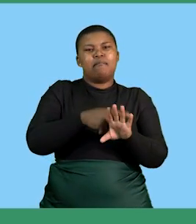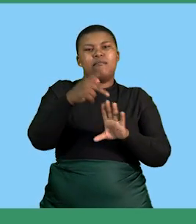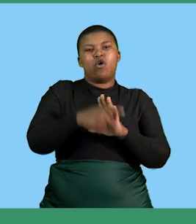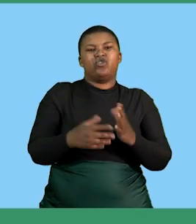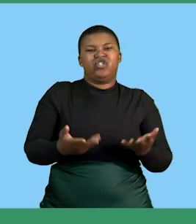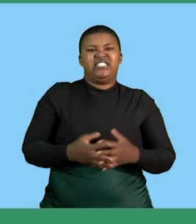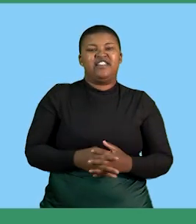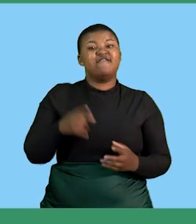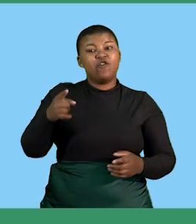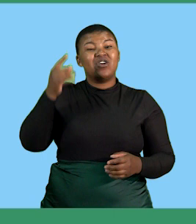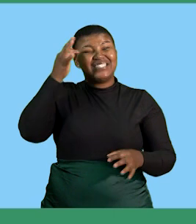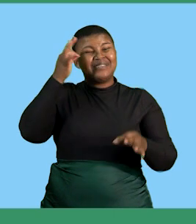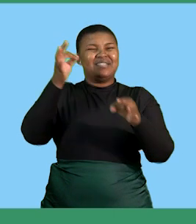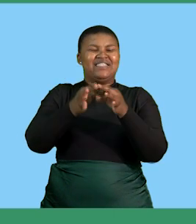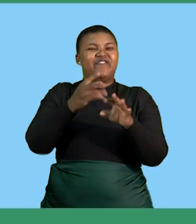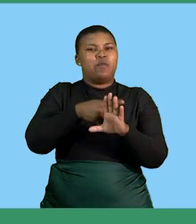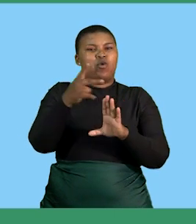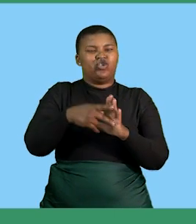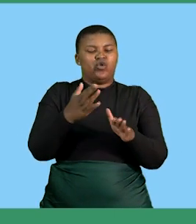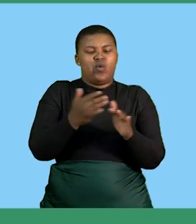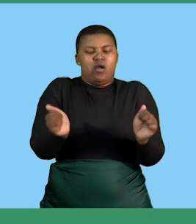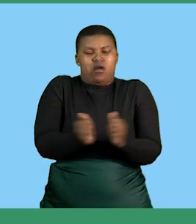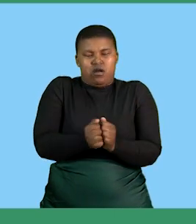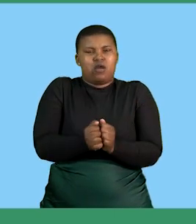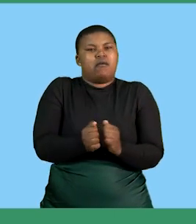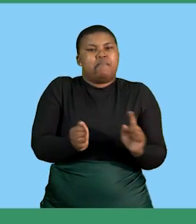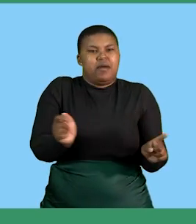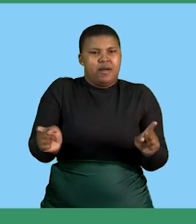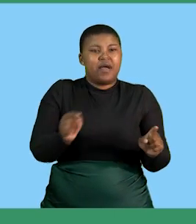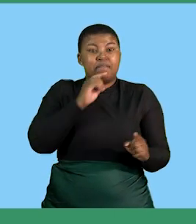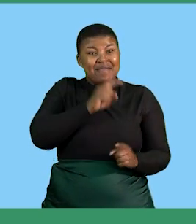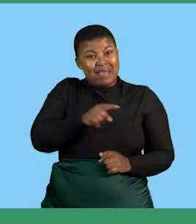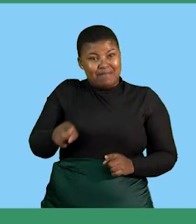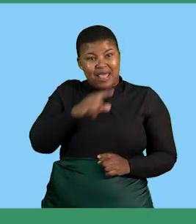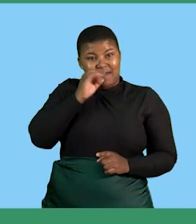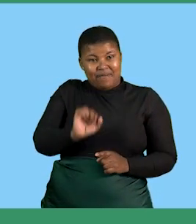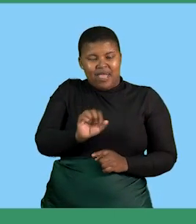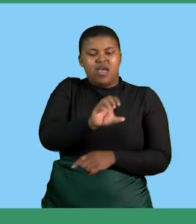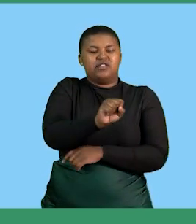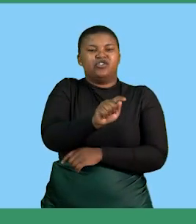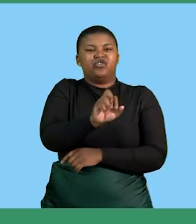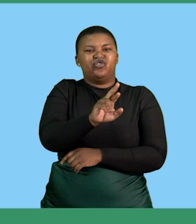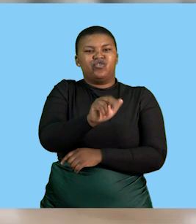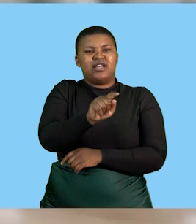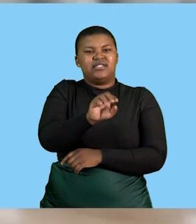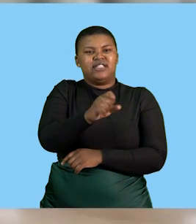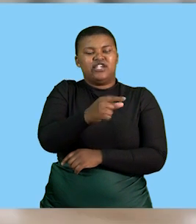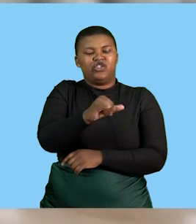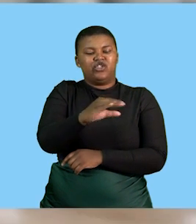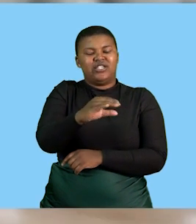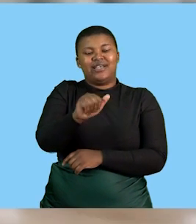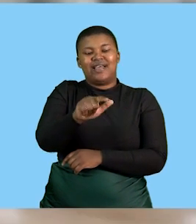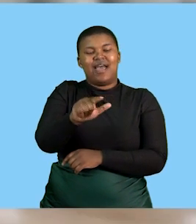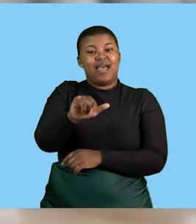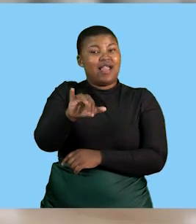for a specific project, they work together, and then we refer to them as strategic allies. Our last word